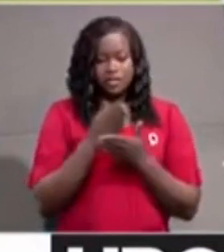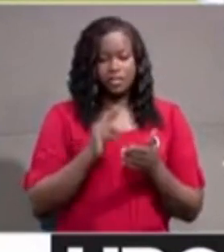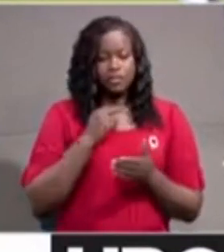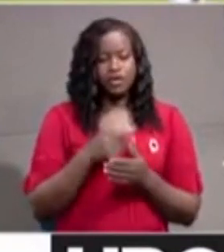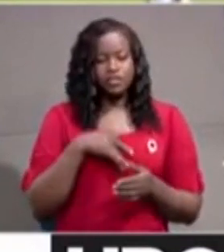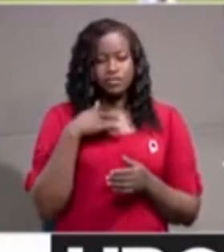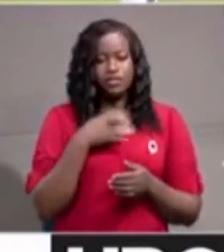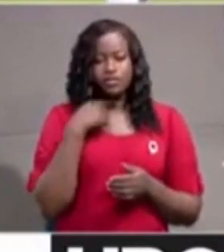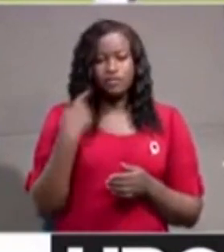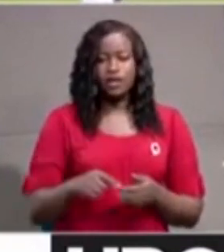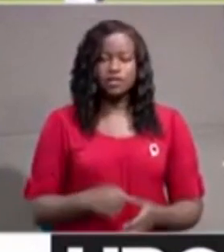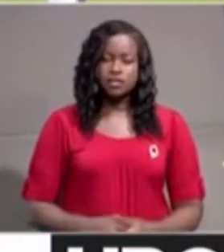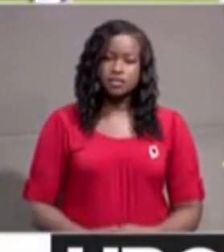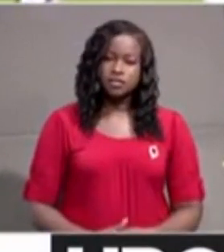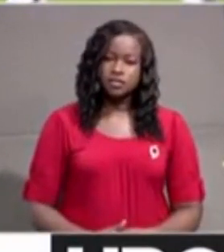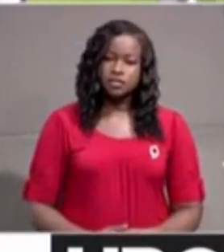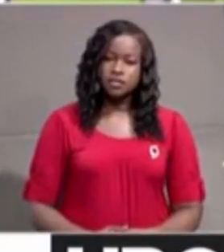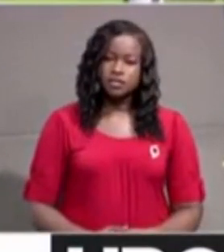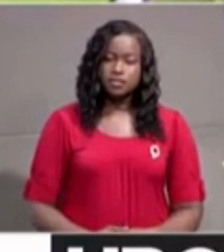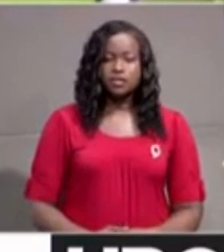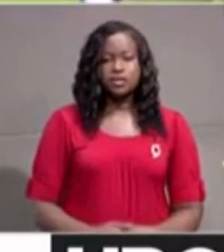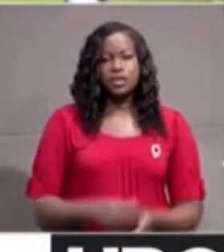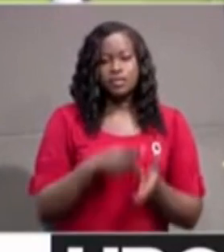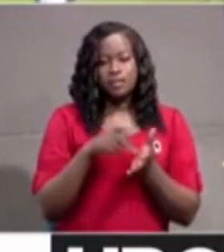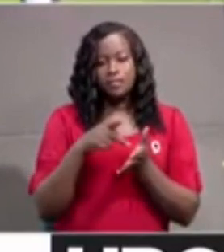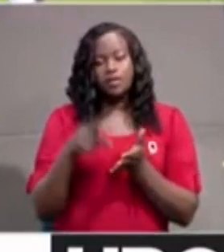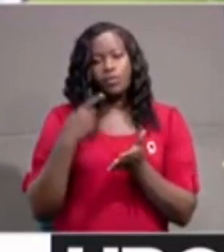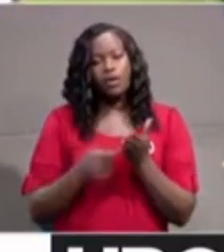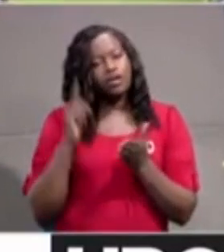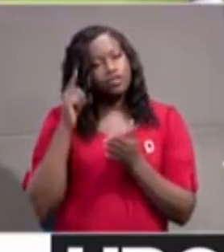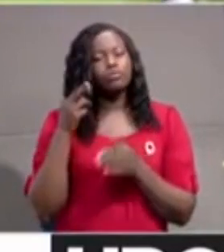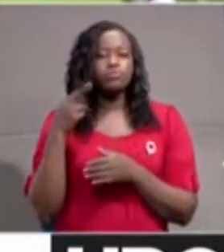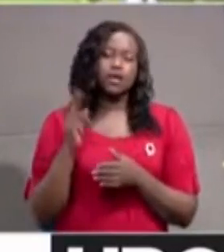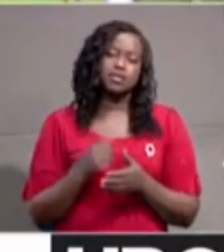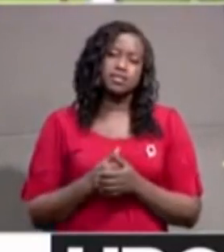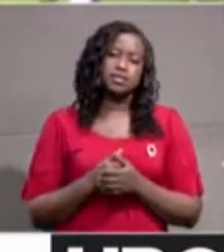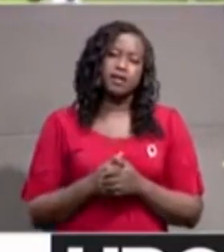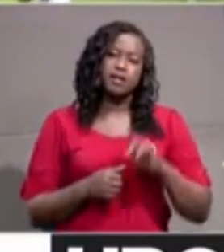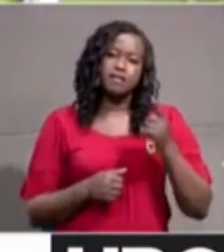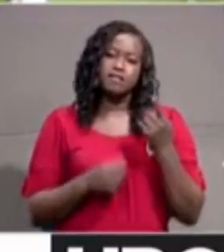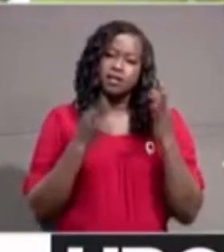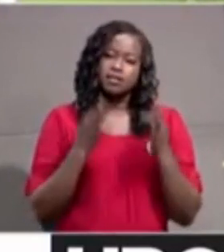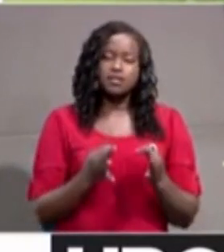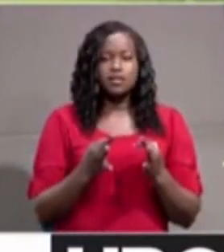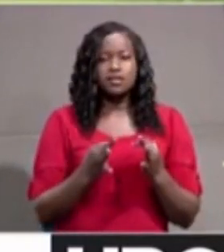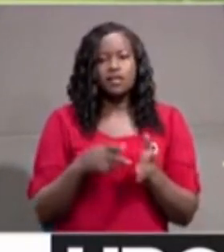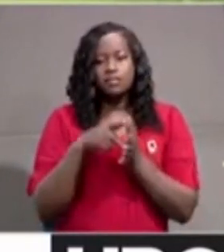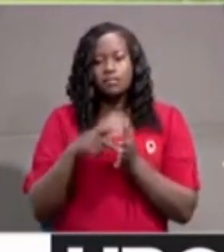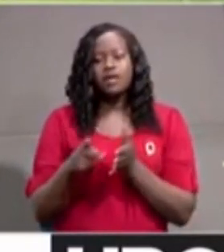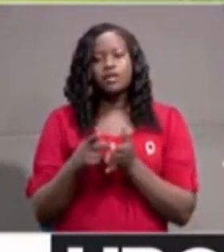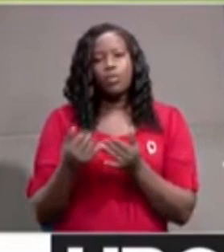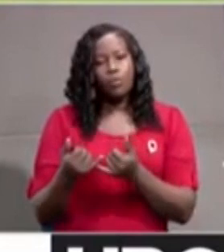was funny. What was funny about it? They were buying what they thought was right. The first thing they started buying were